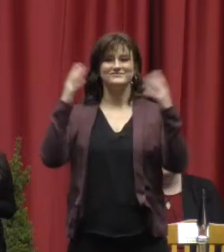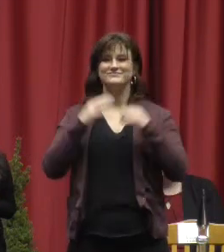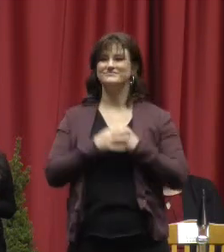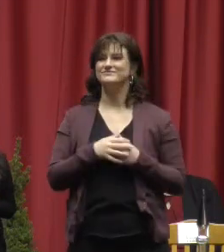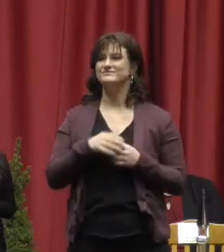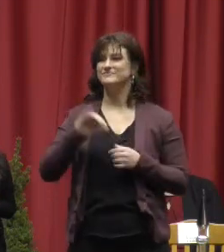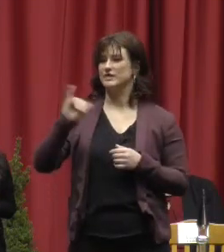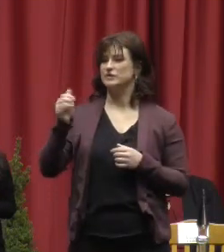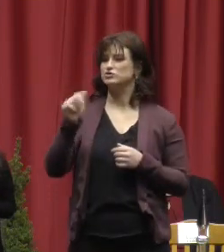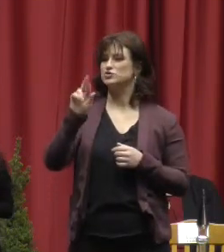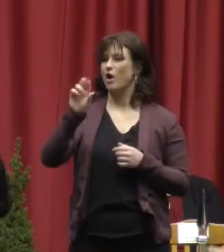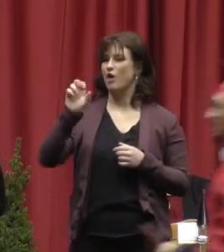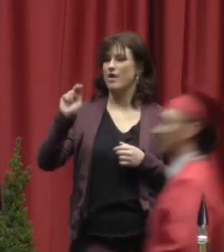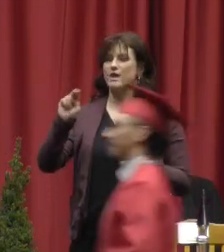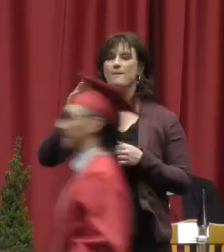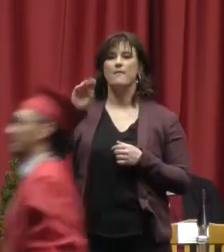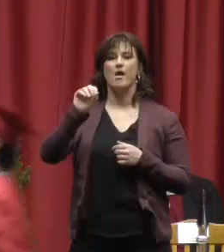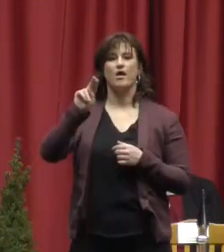Jaren Montoyo,